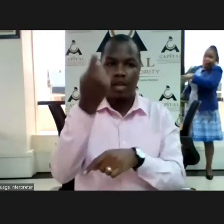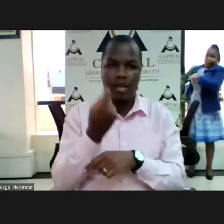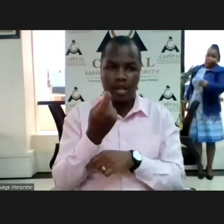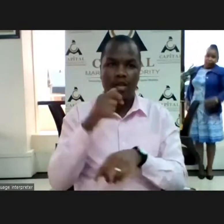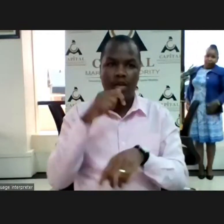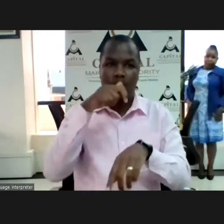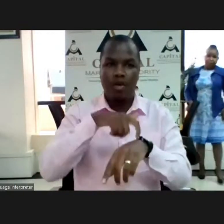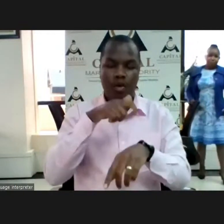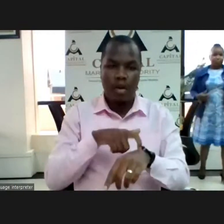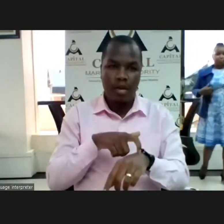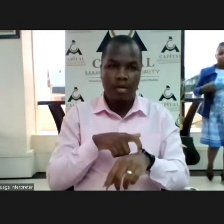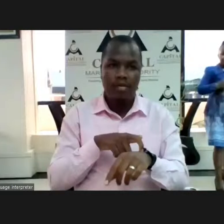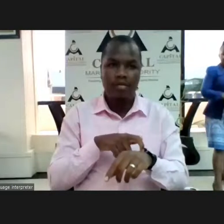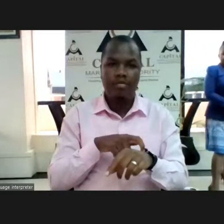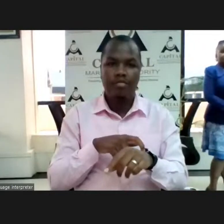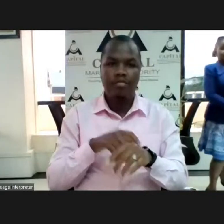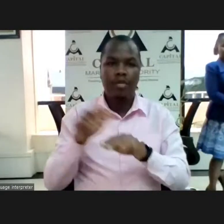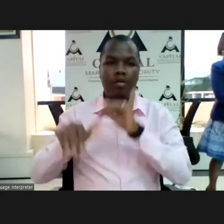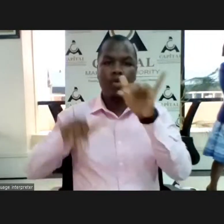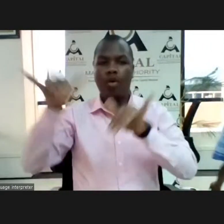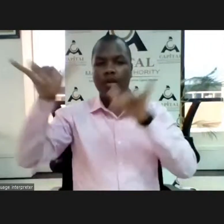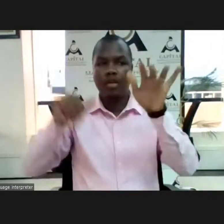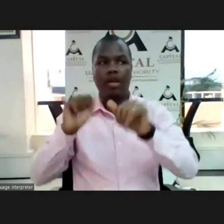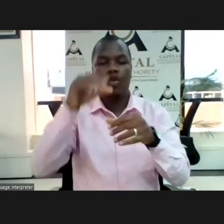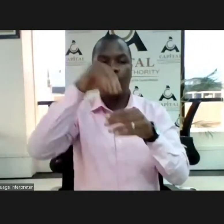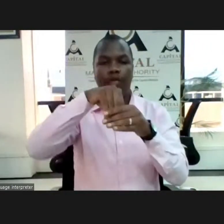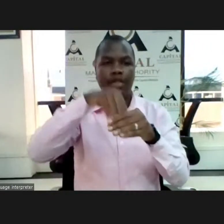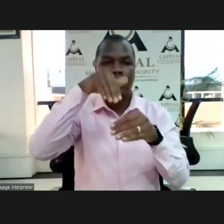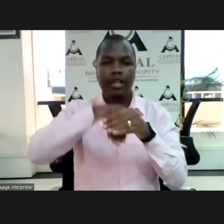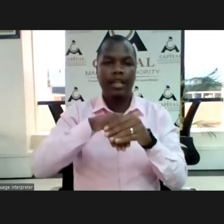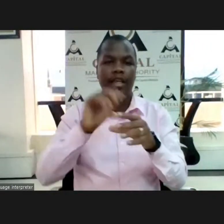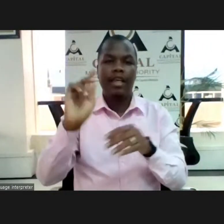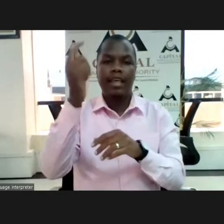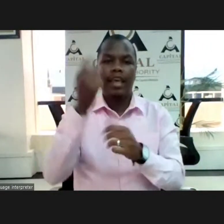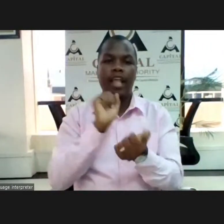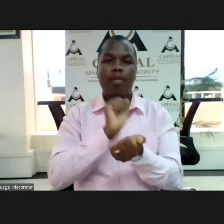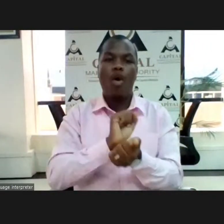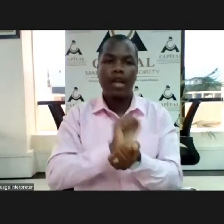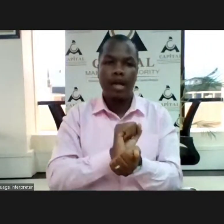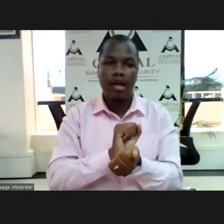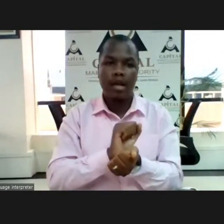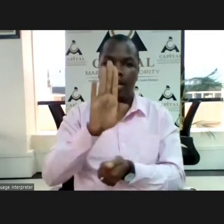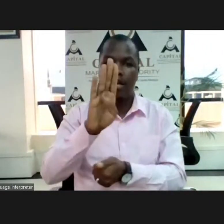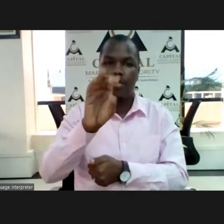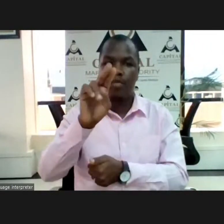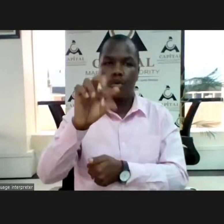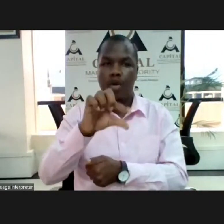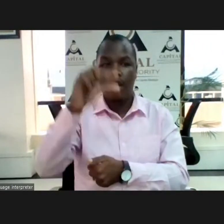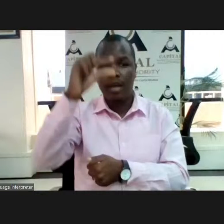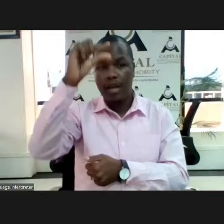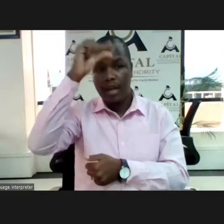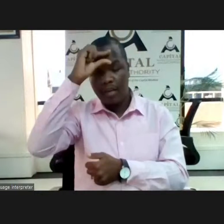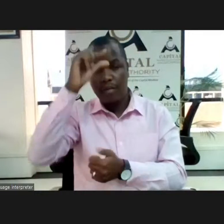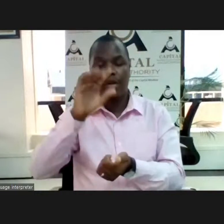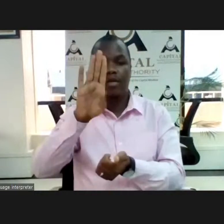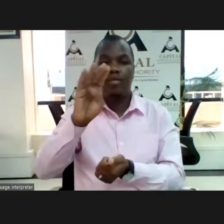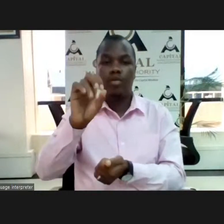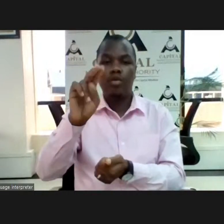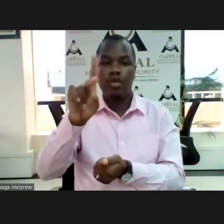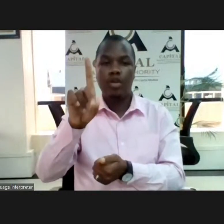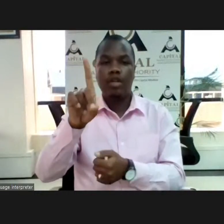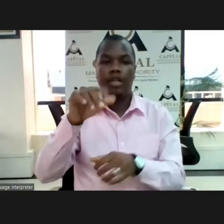in Burundi? So can one invest in Kenyan, government bonds or corporate bonds while in